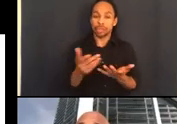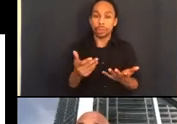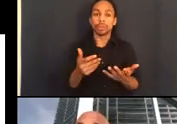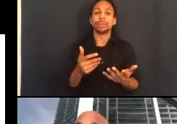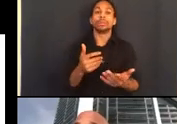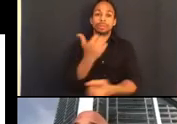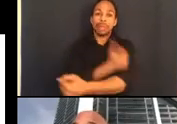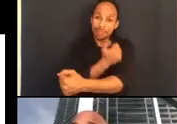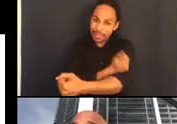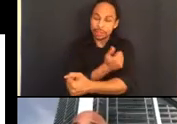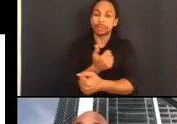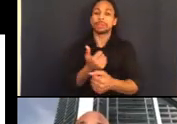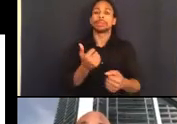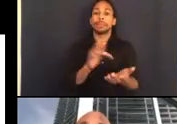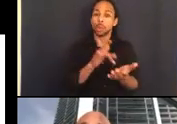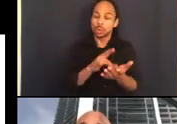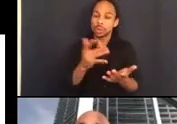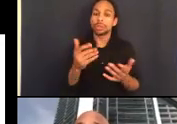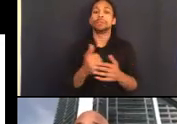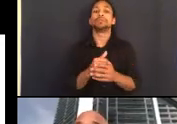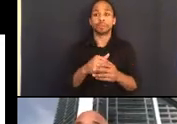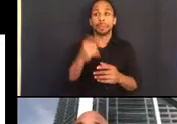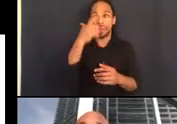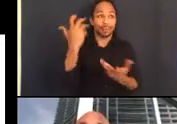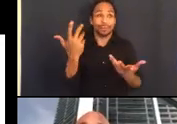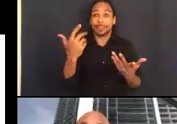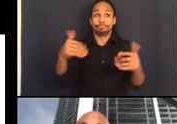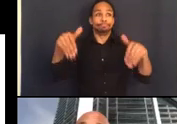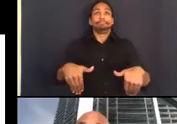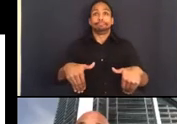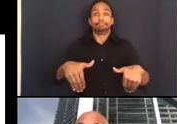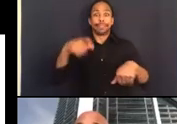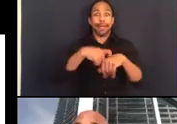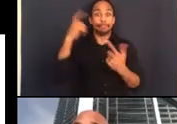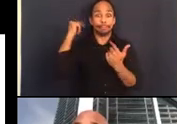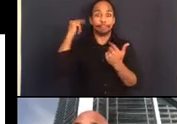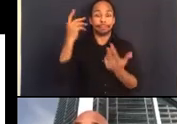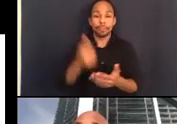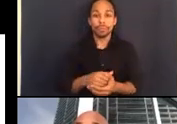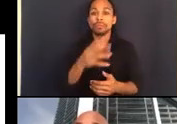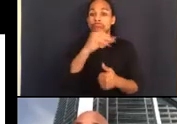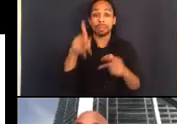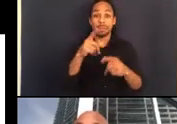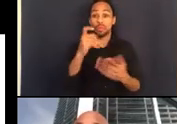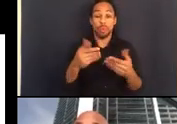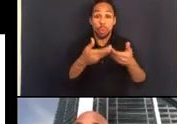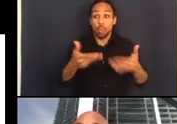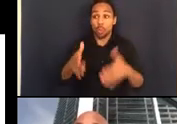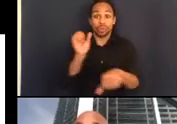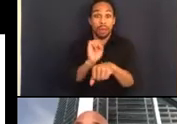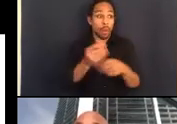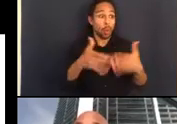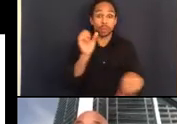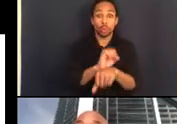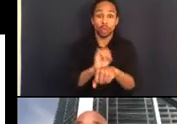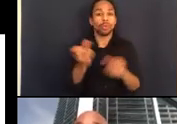who have jobs in the informal economy as well as in the service industry are losing their work. So there are a lot